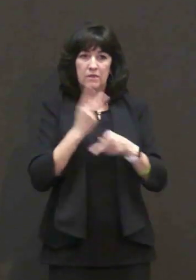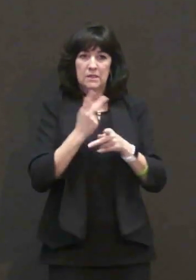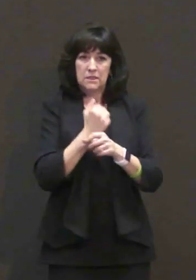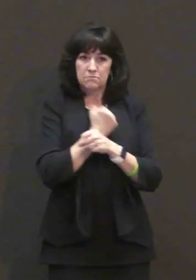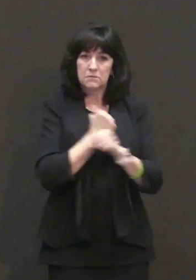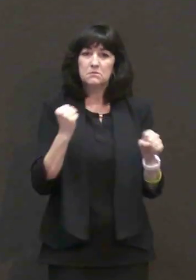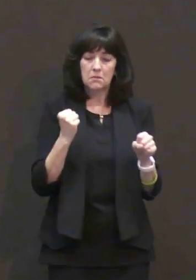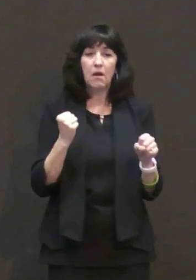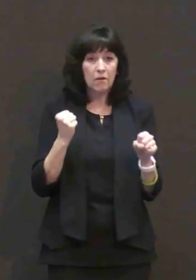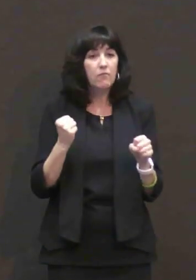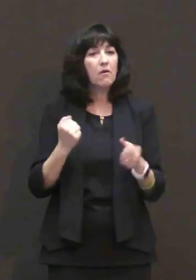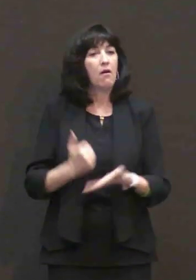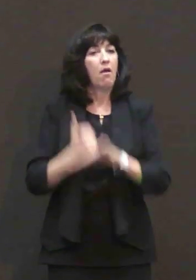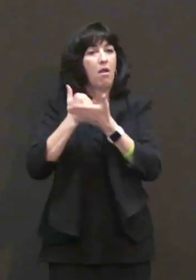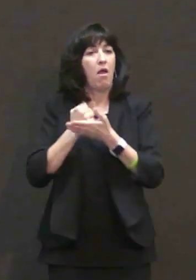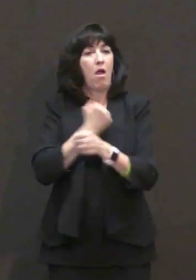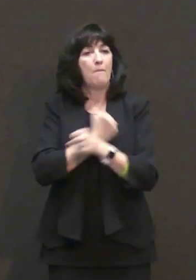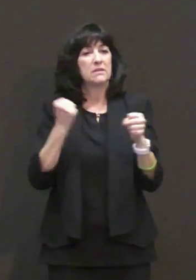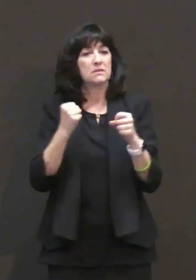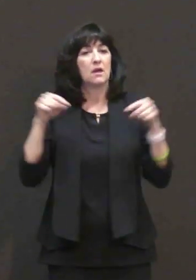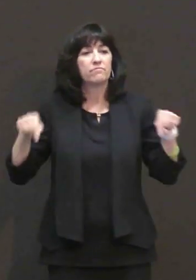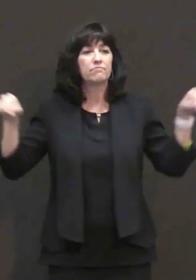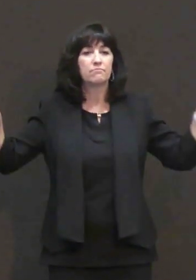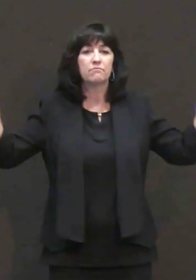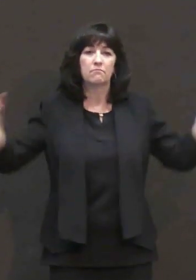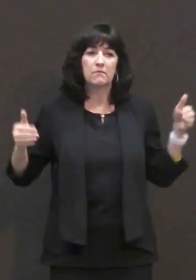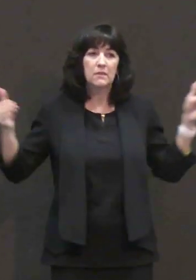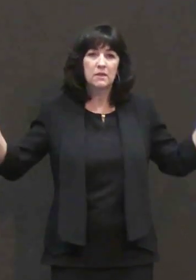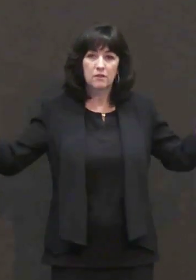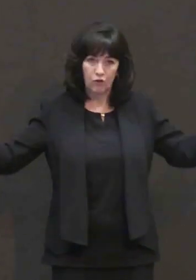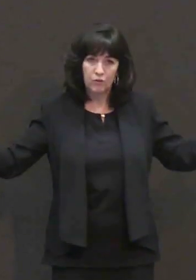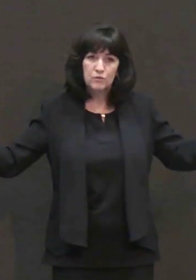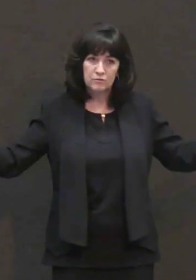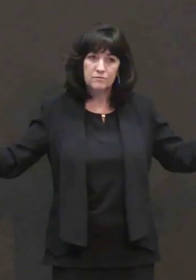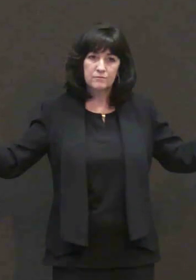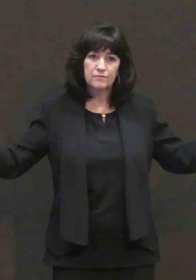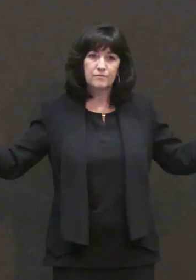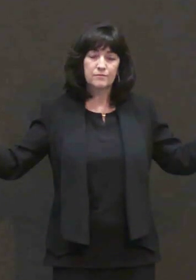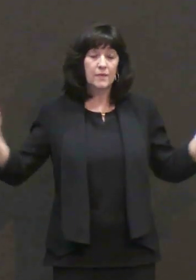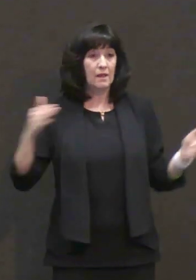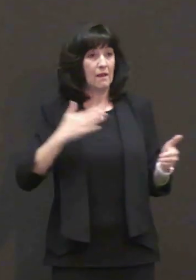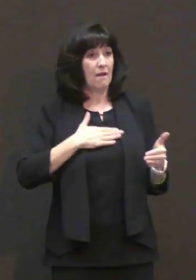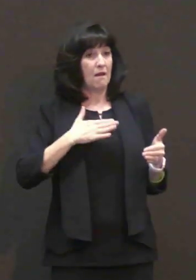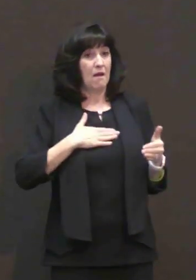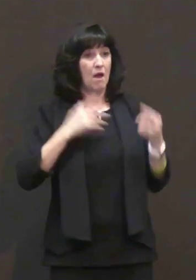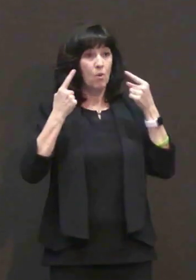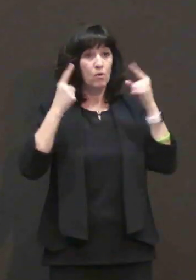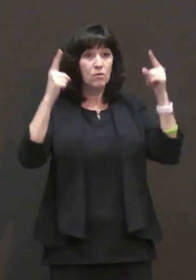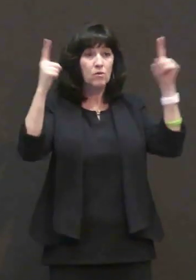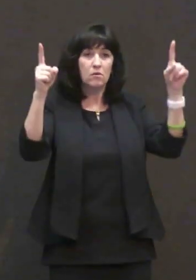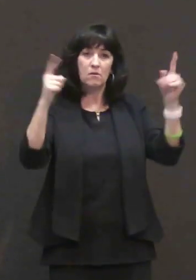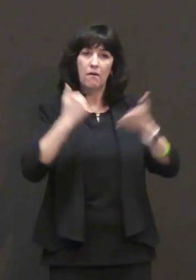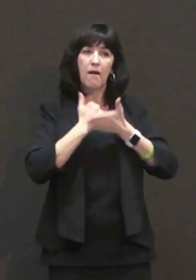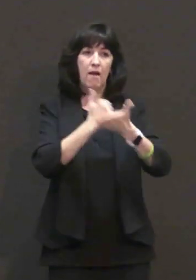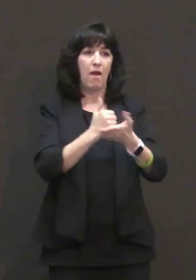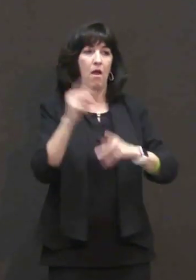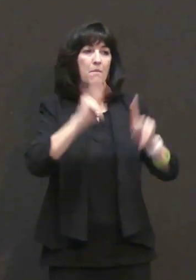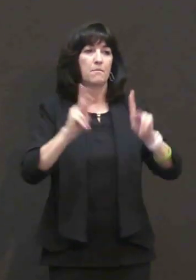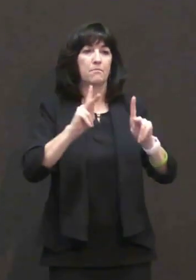we're all able to do these things, and the effectiveness, our effectiveness in doing these things will help save